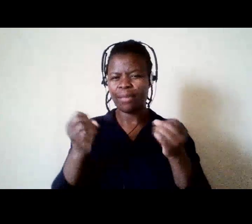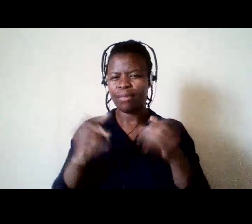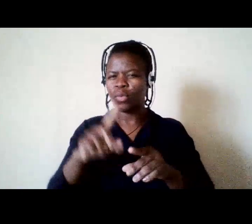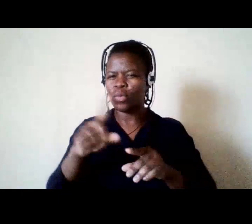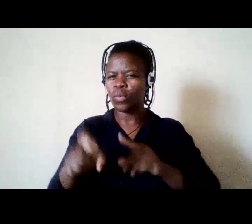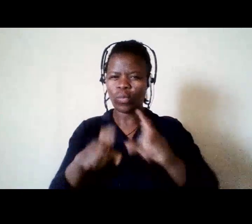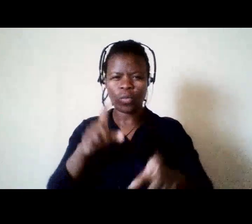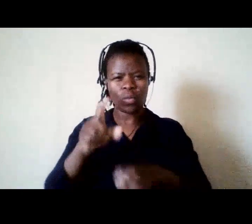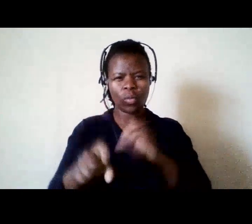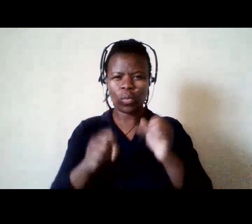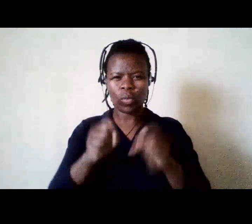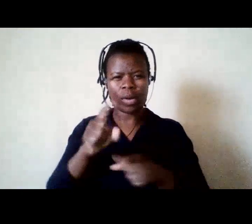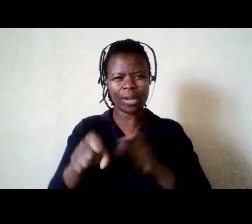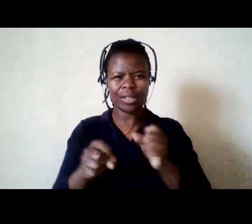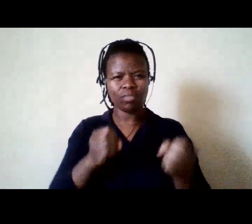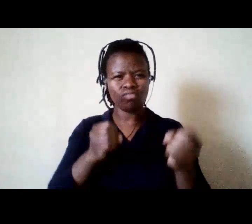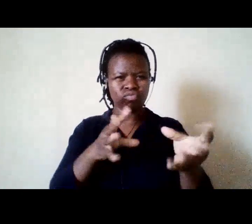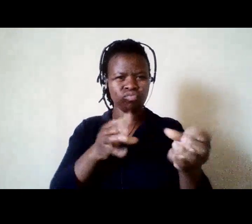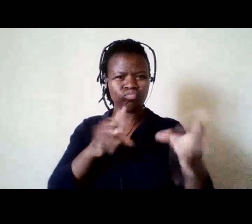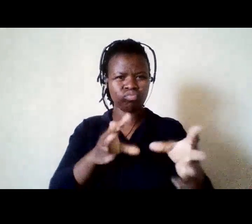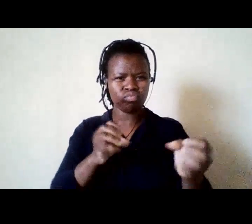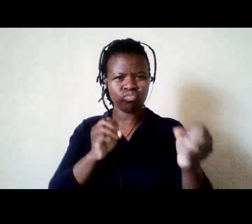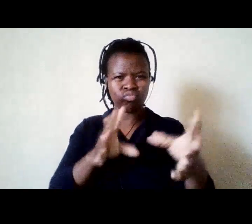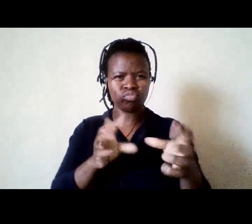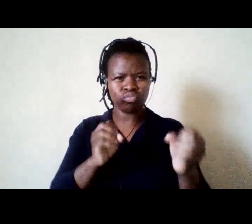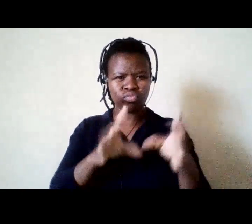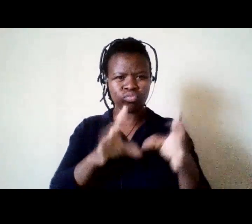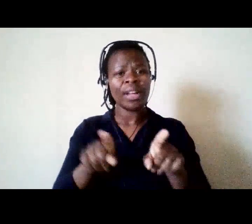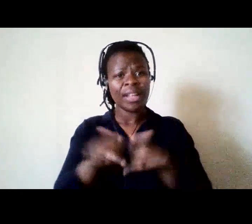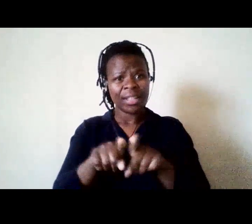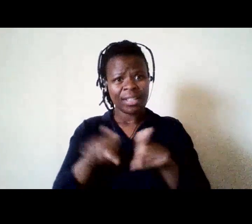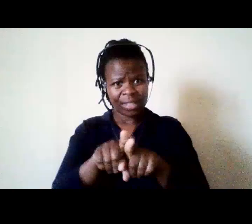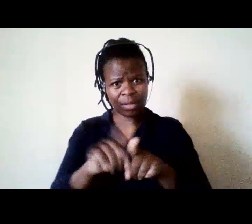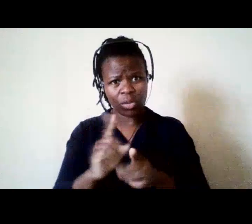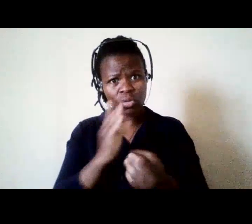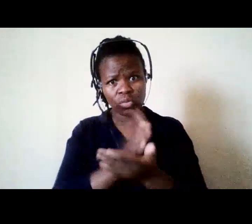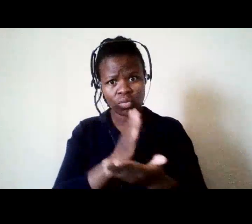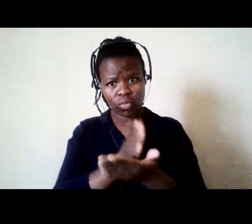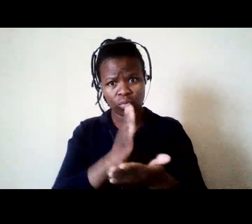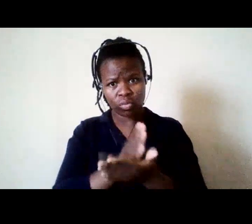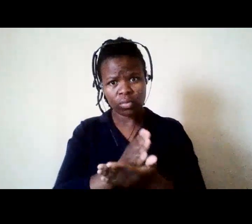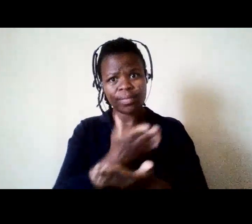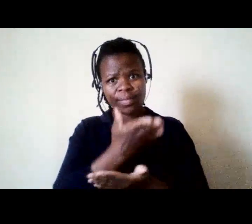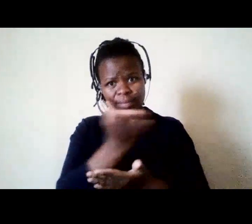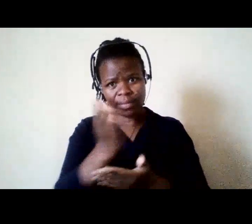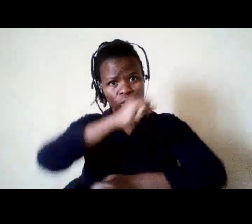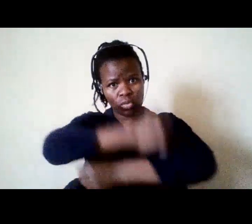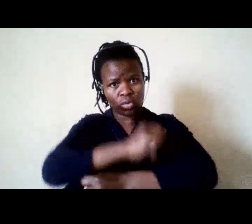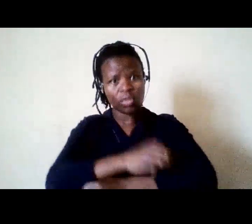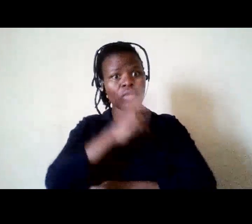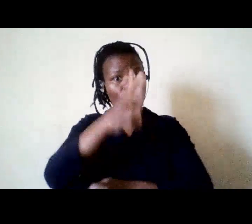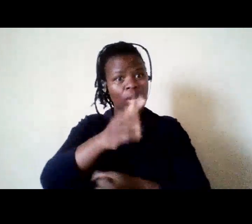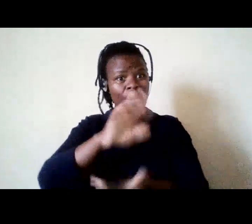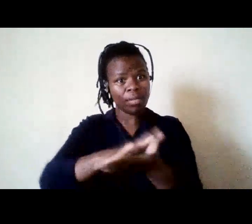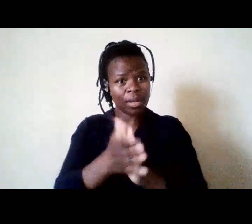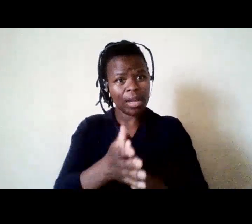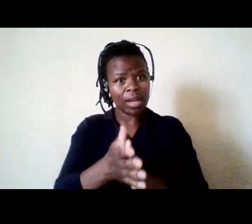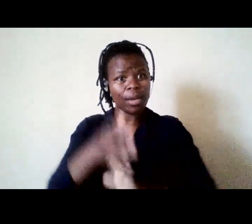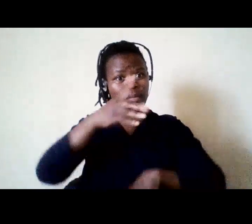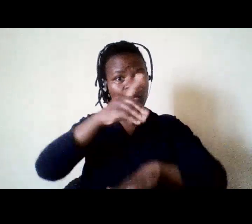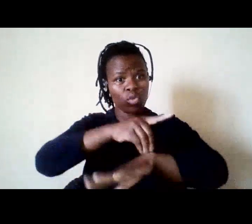know about it. When I was going to teach fourth-year medical students, these are students who are going to become doctors. So he asked me,